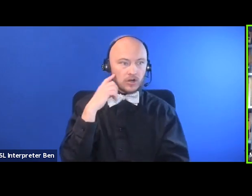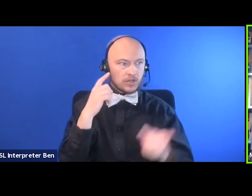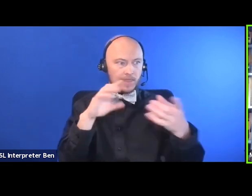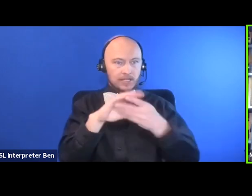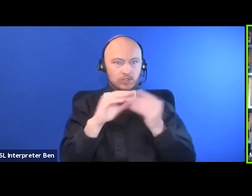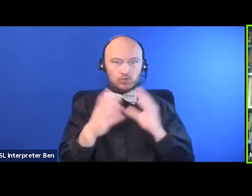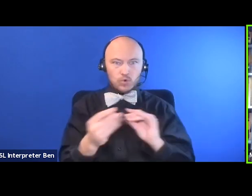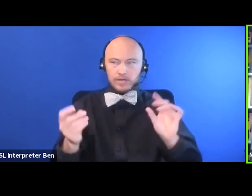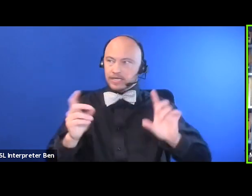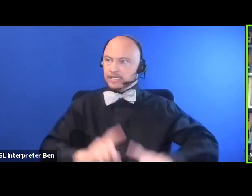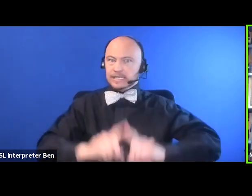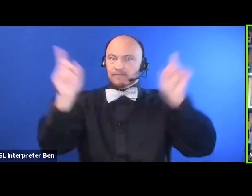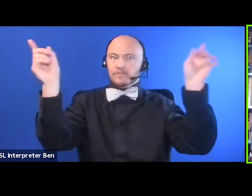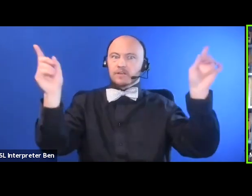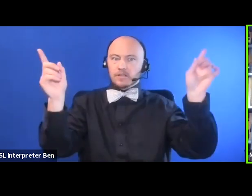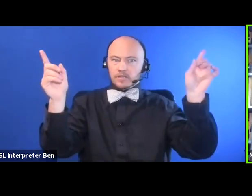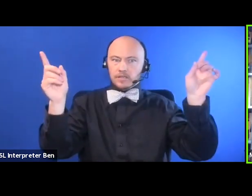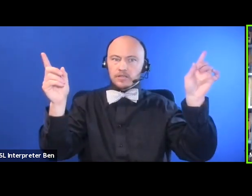different story.